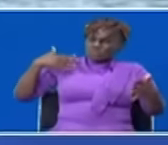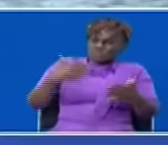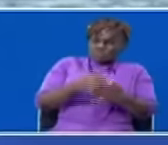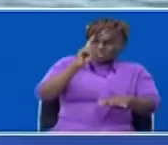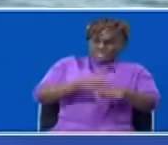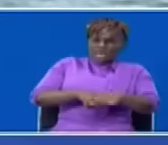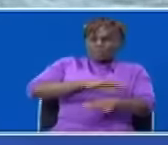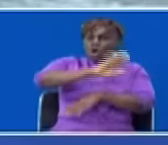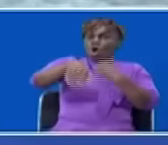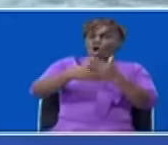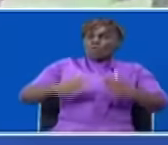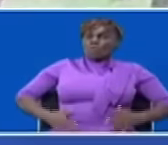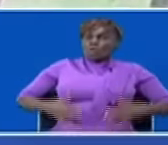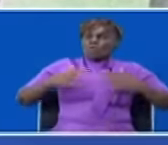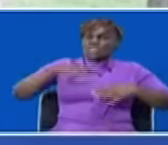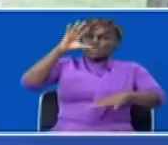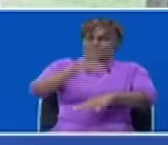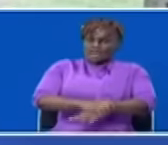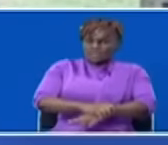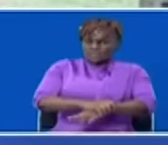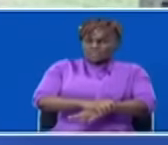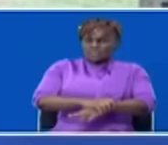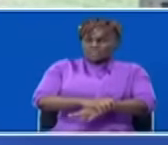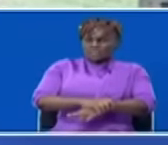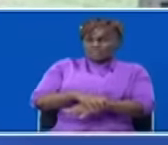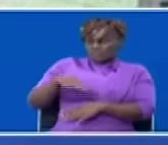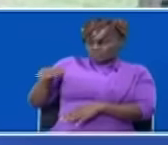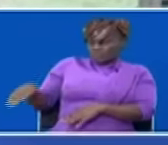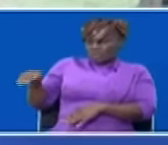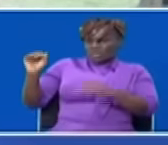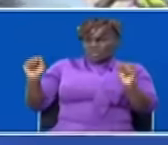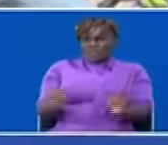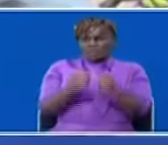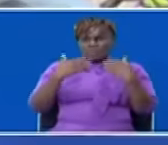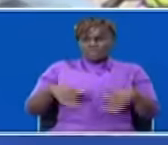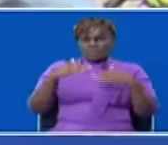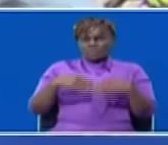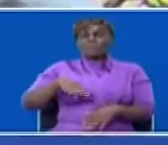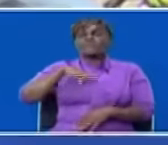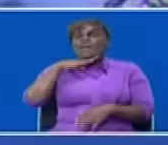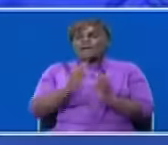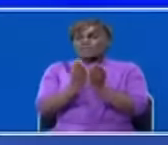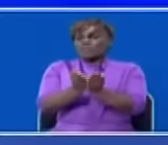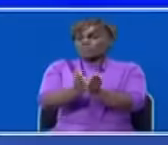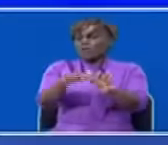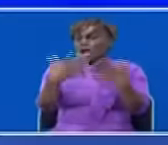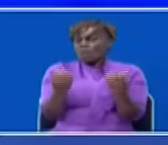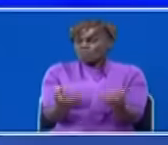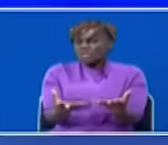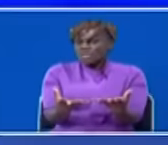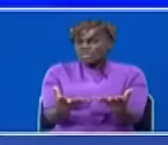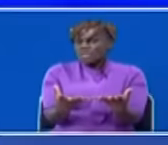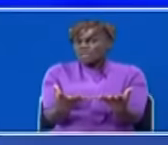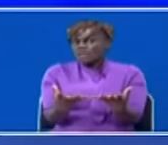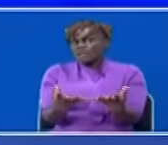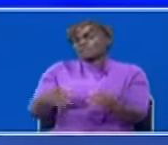the bodies of all victims are recovered. The Saturday morning incident brings the number of people who have died in Lake Victoria in Siaya County to